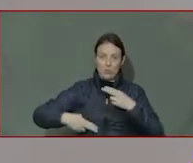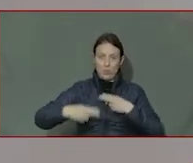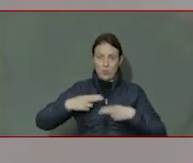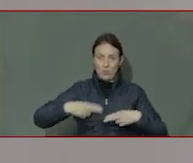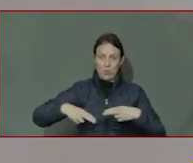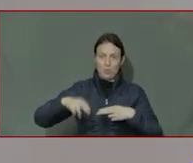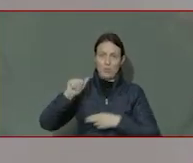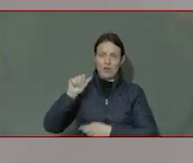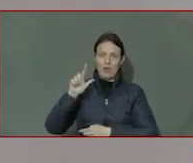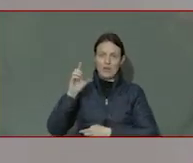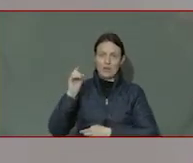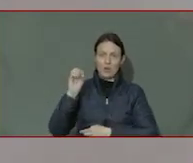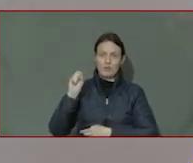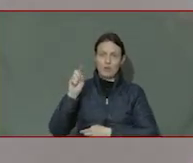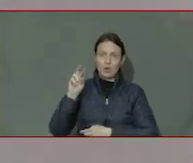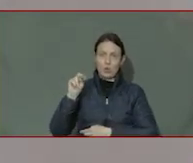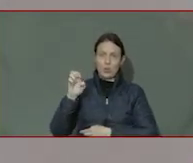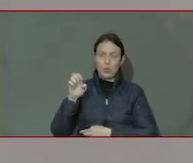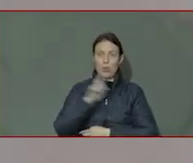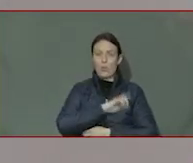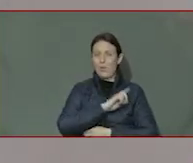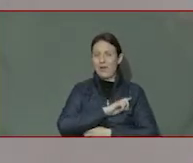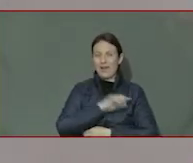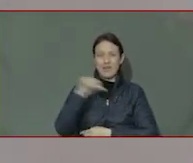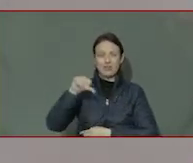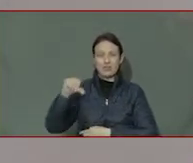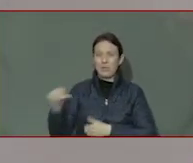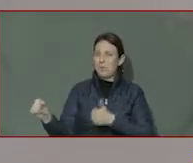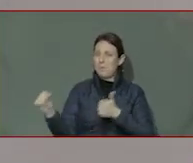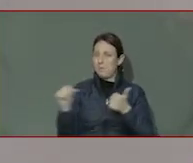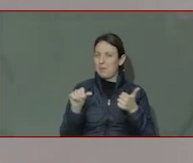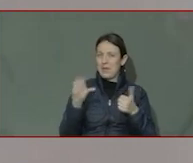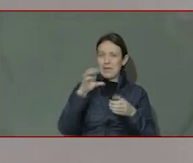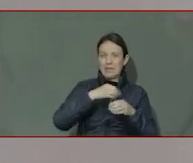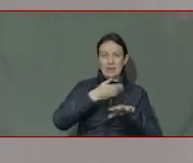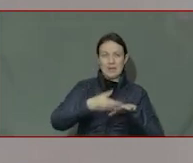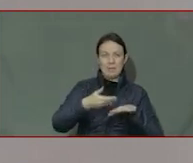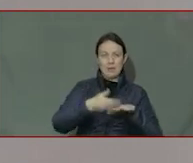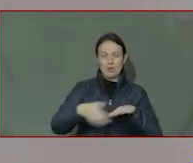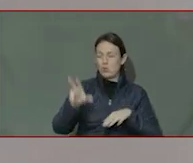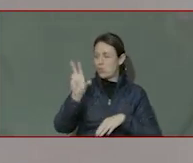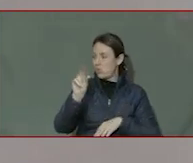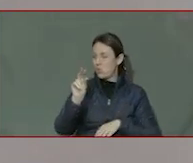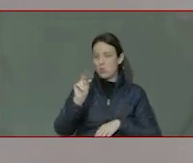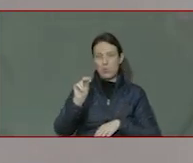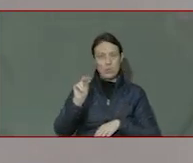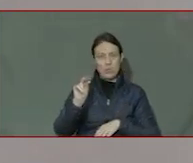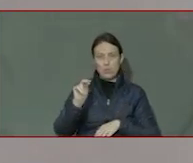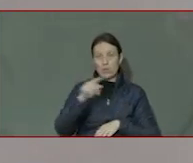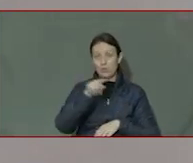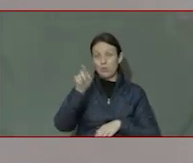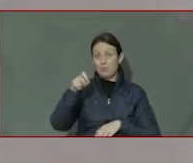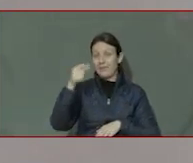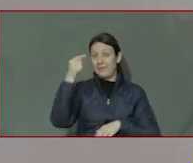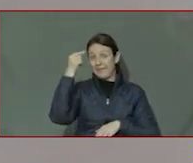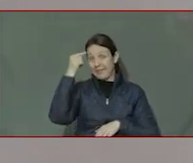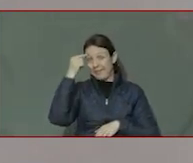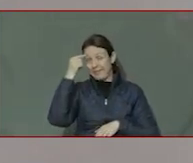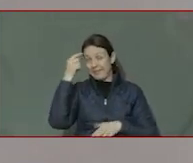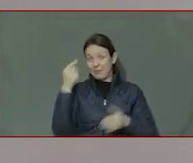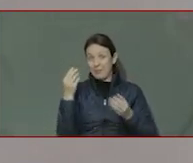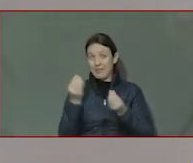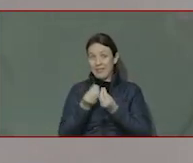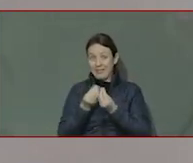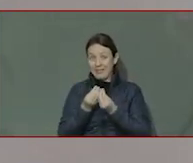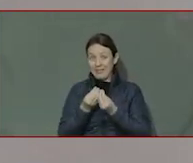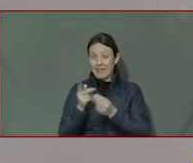released because the salts must not be reabsorbed in this case. You must always ask yourself, what must happen to the substance? Must it be thrown away